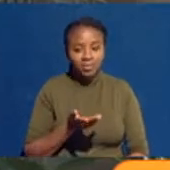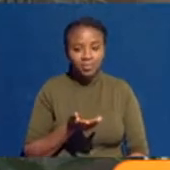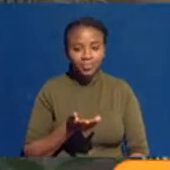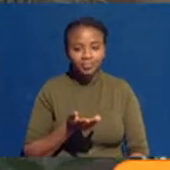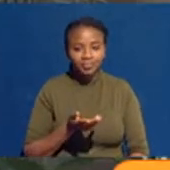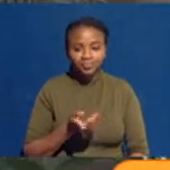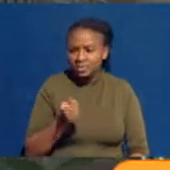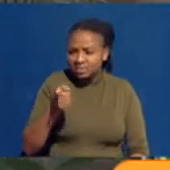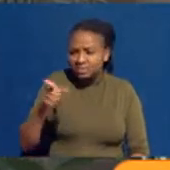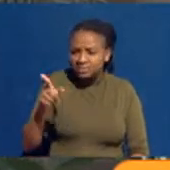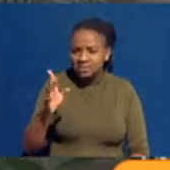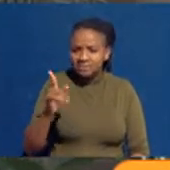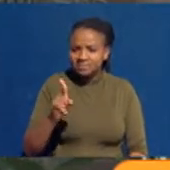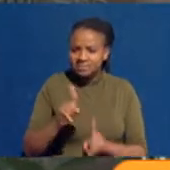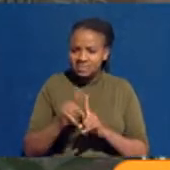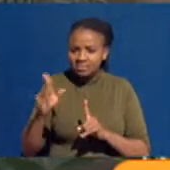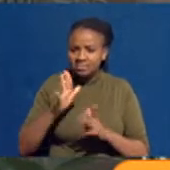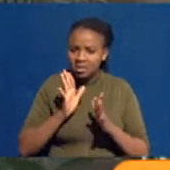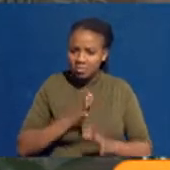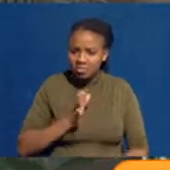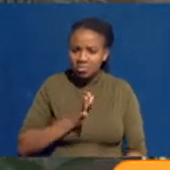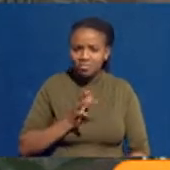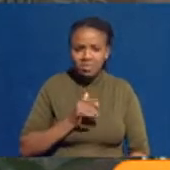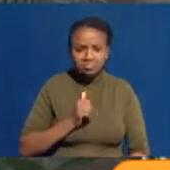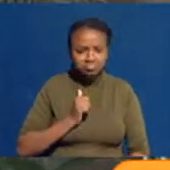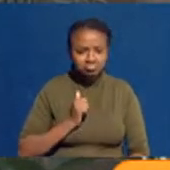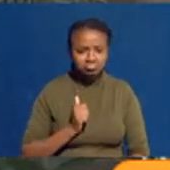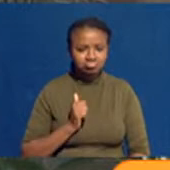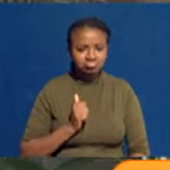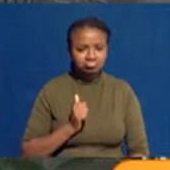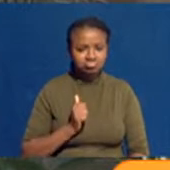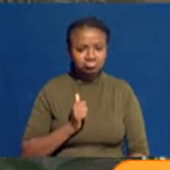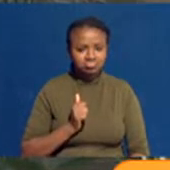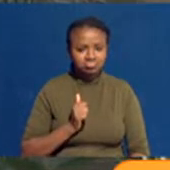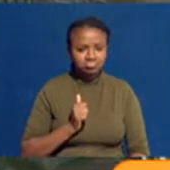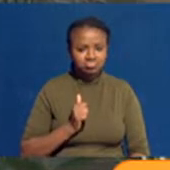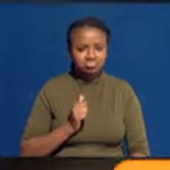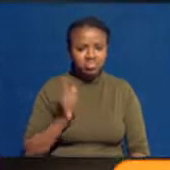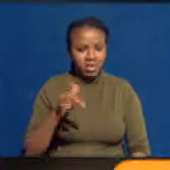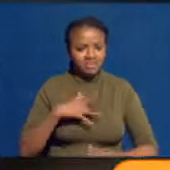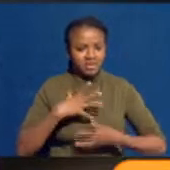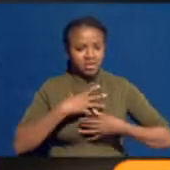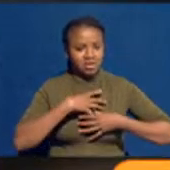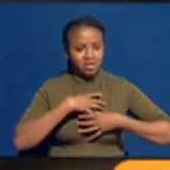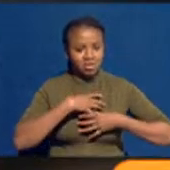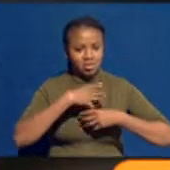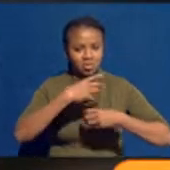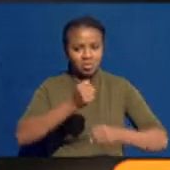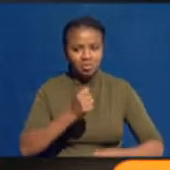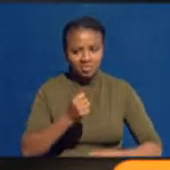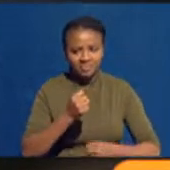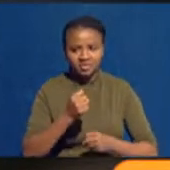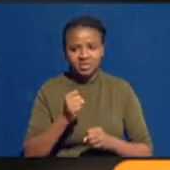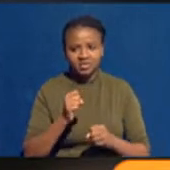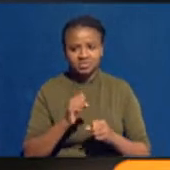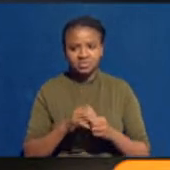woman herself and how much dignity, how much confidence, how much